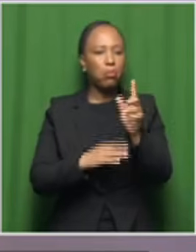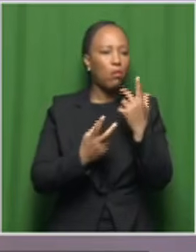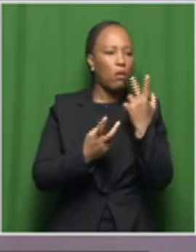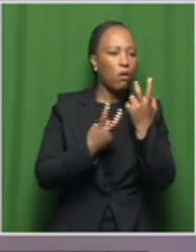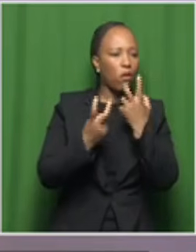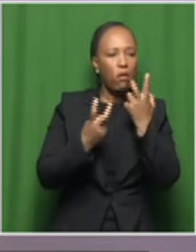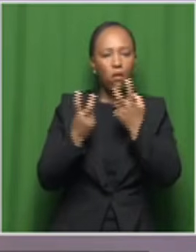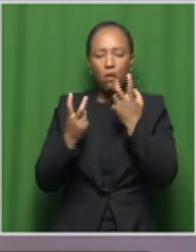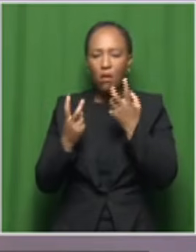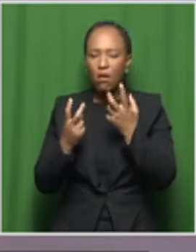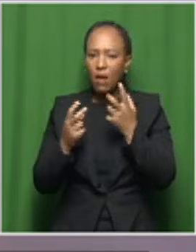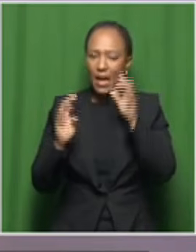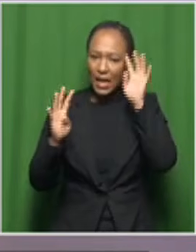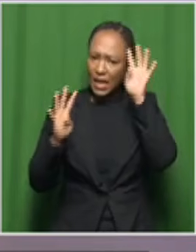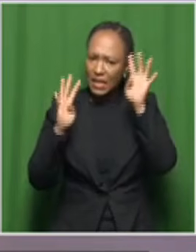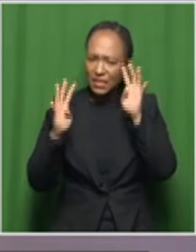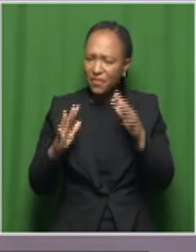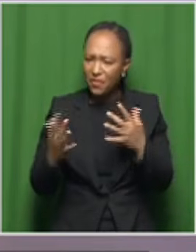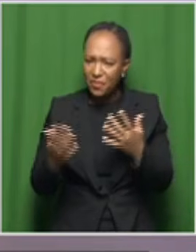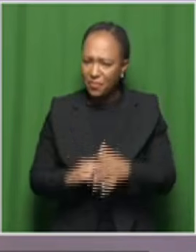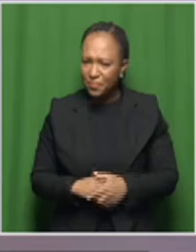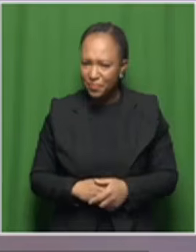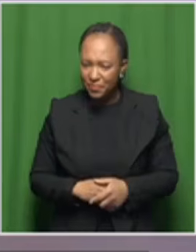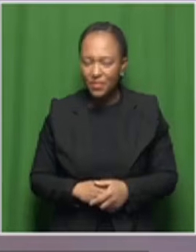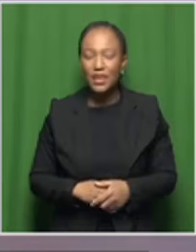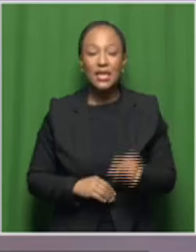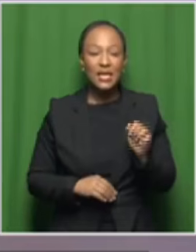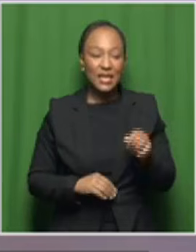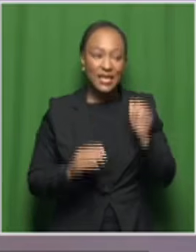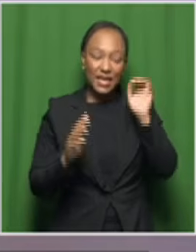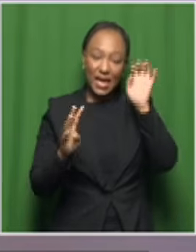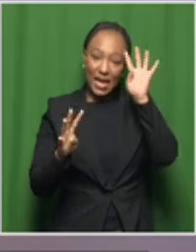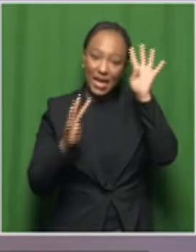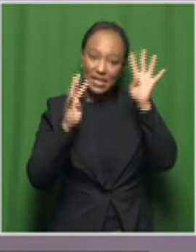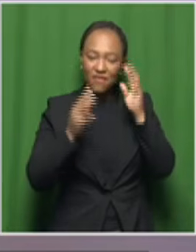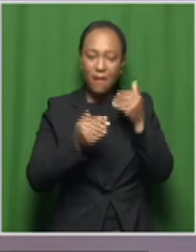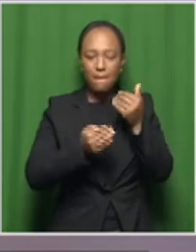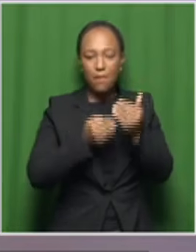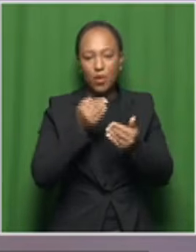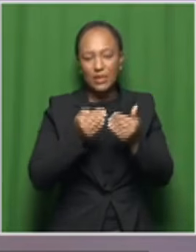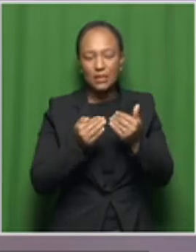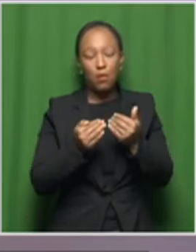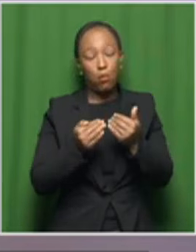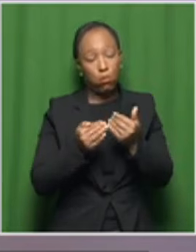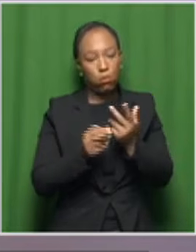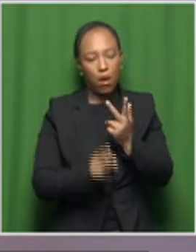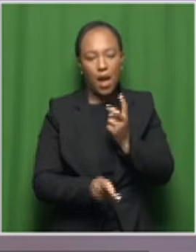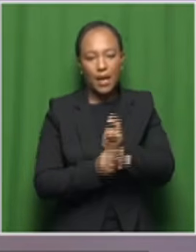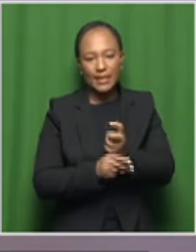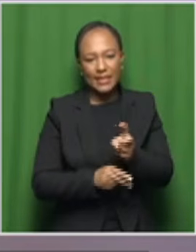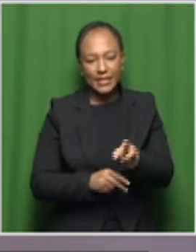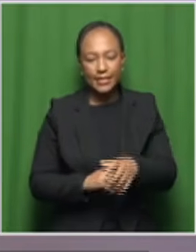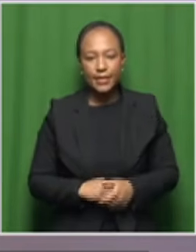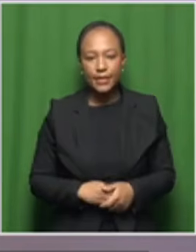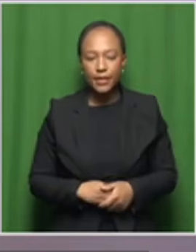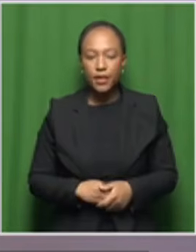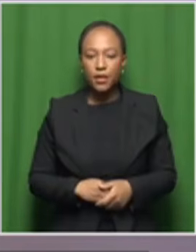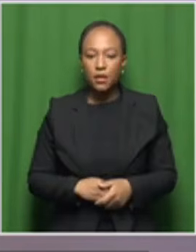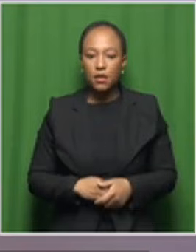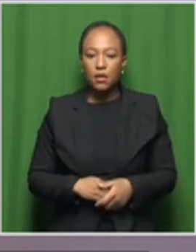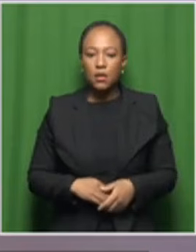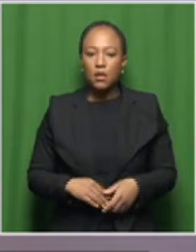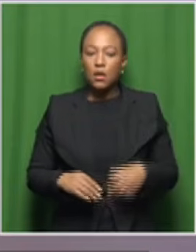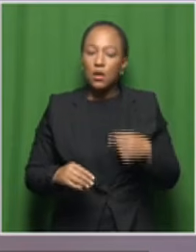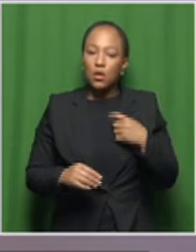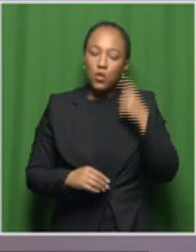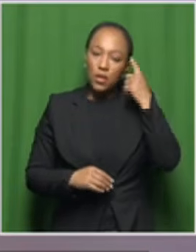The creative process is always the hardest, because I feel and I believe that when you're an artist, sometimes you think that these great ideas